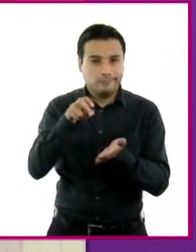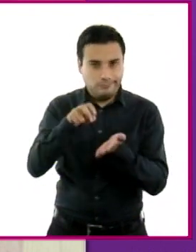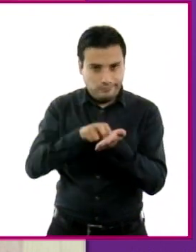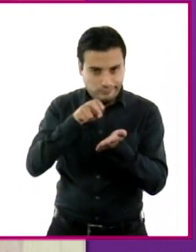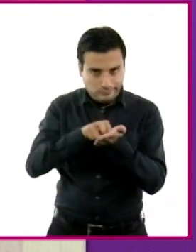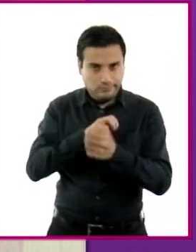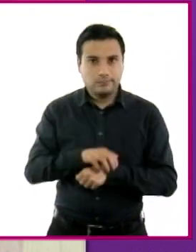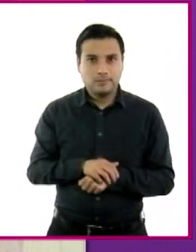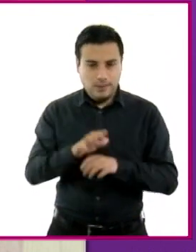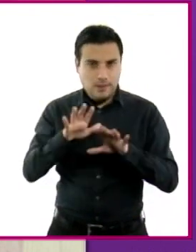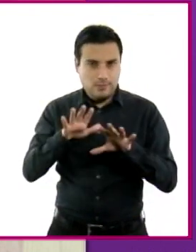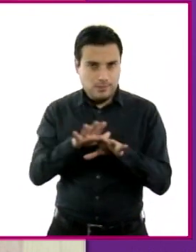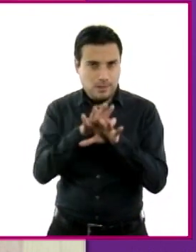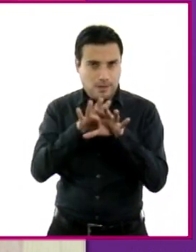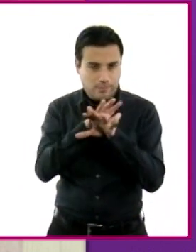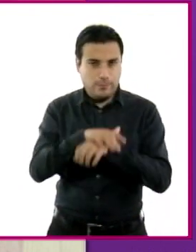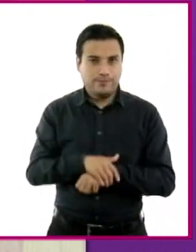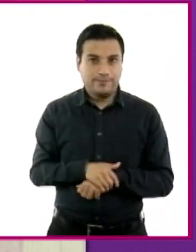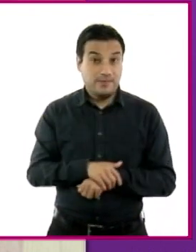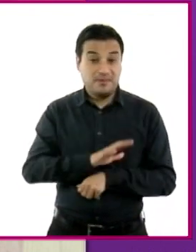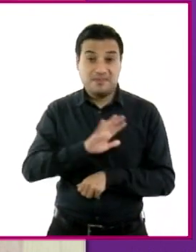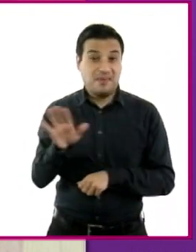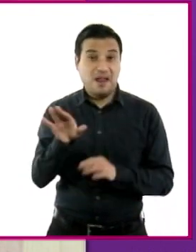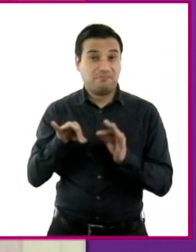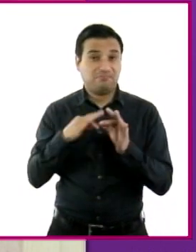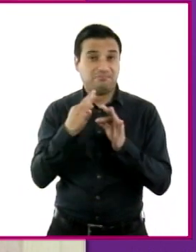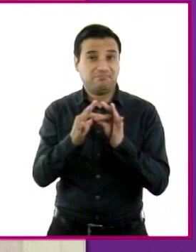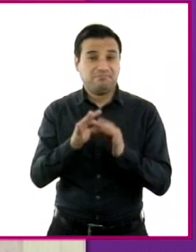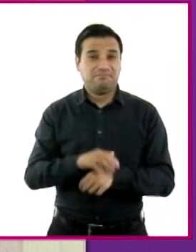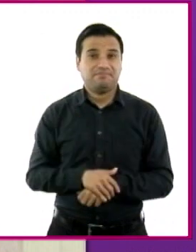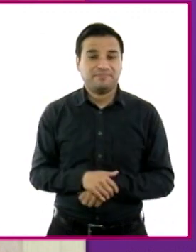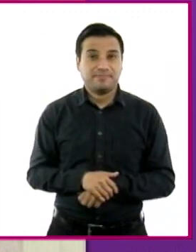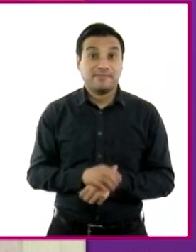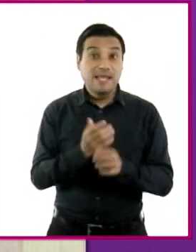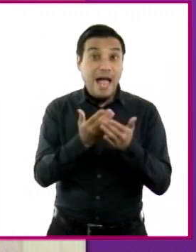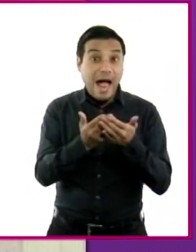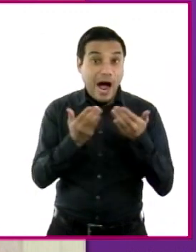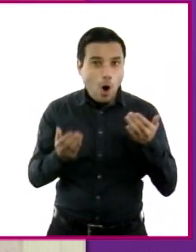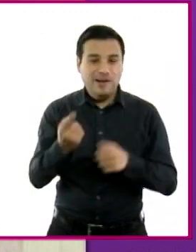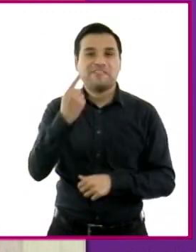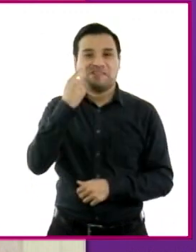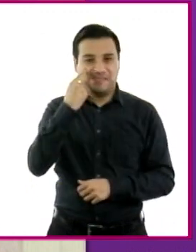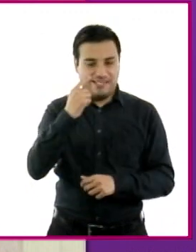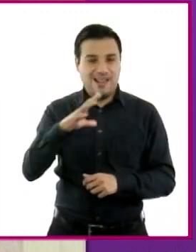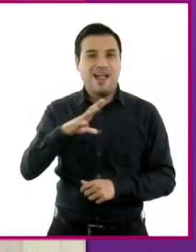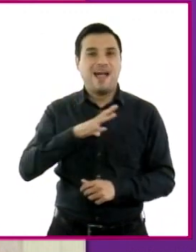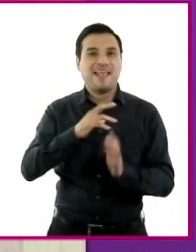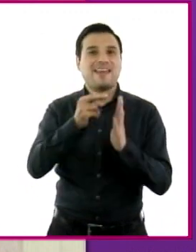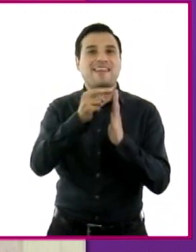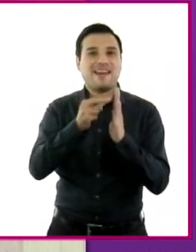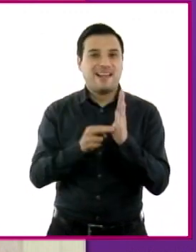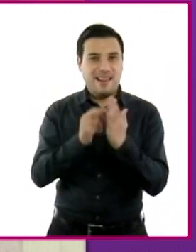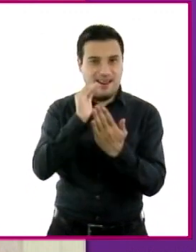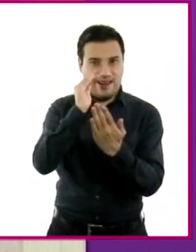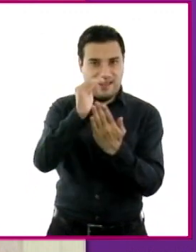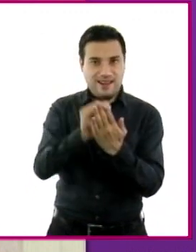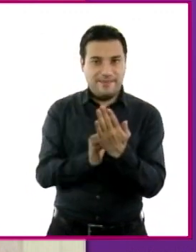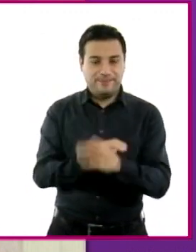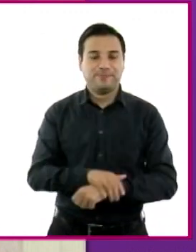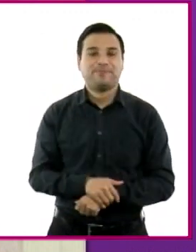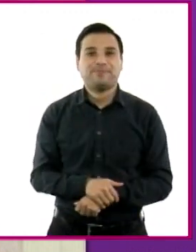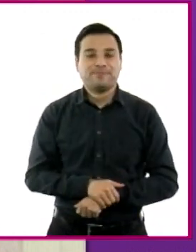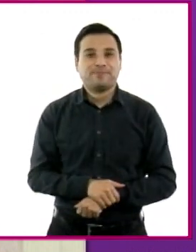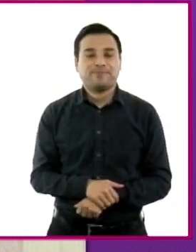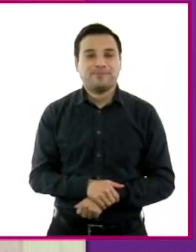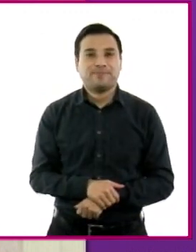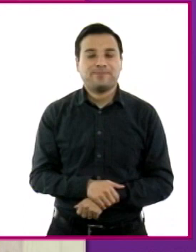se hicieron los cambios necesarios y listo. Ahora tenemos una lista de reglas que podemos compartir con los demás.